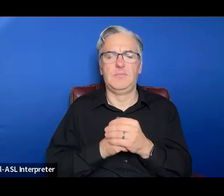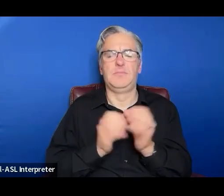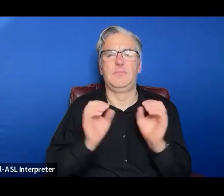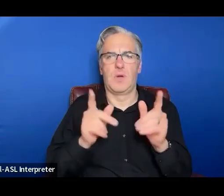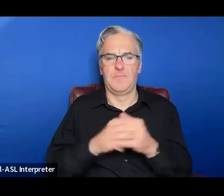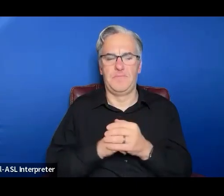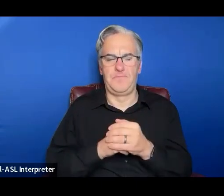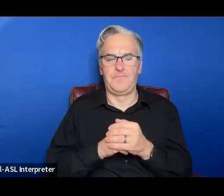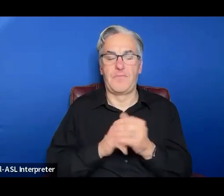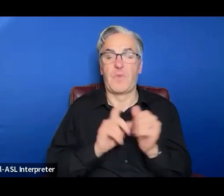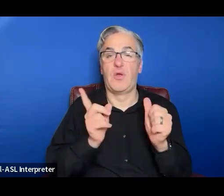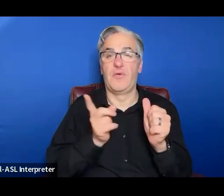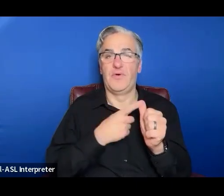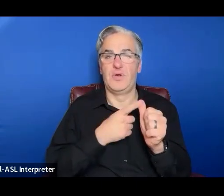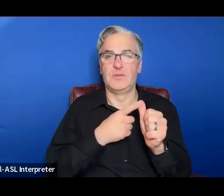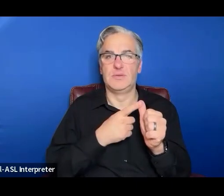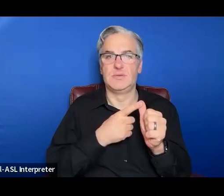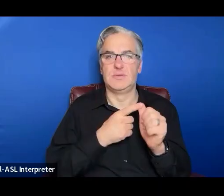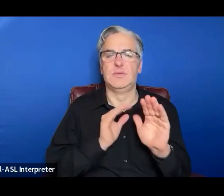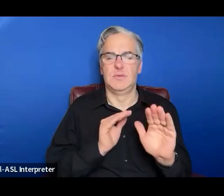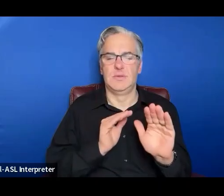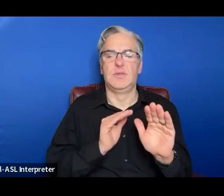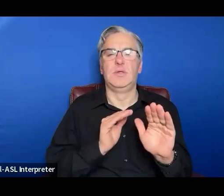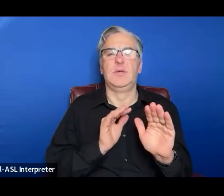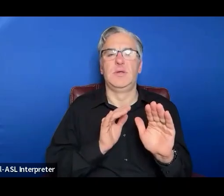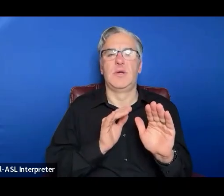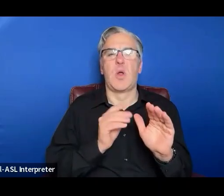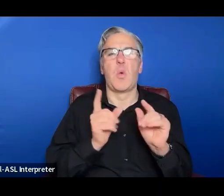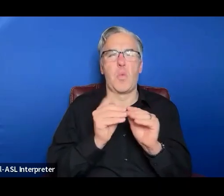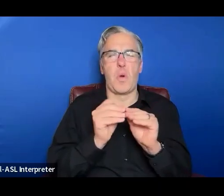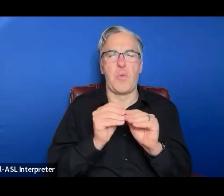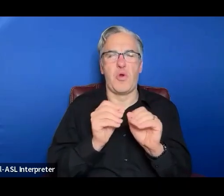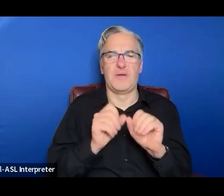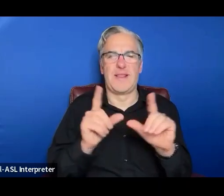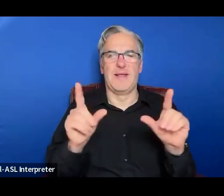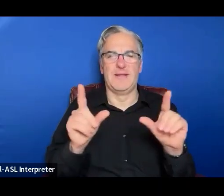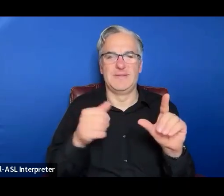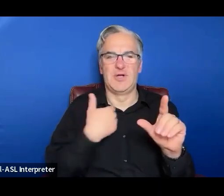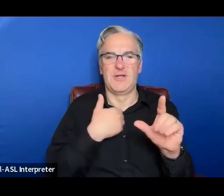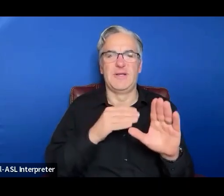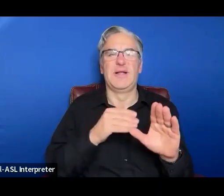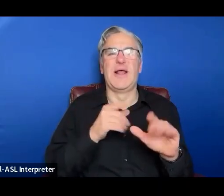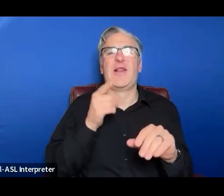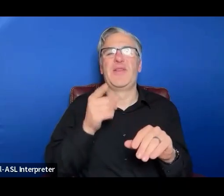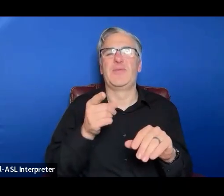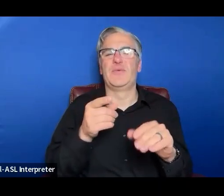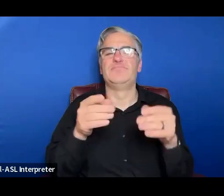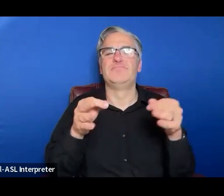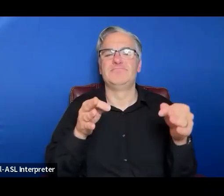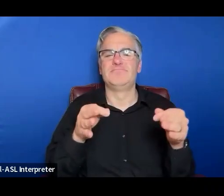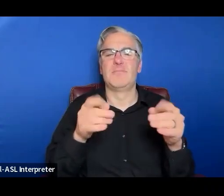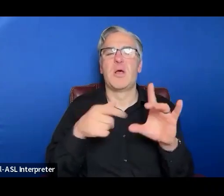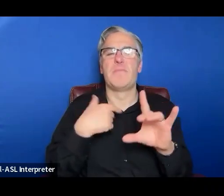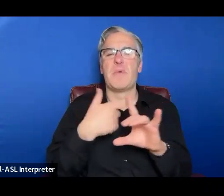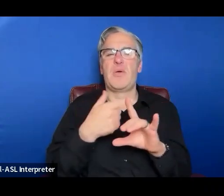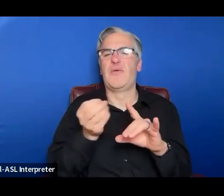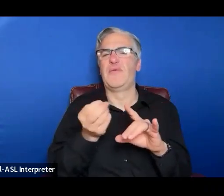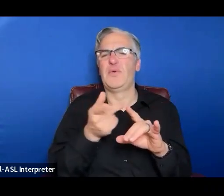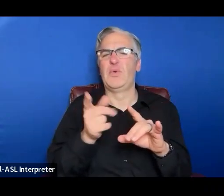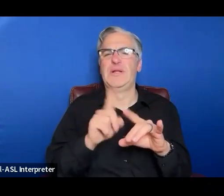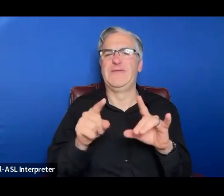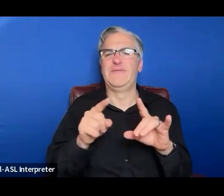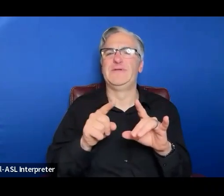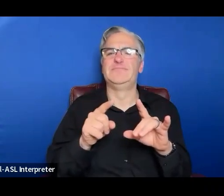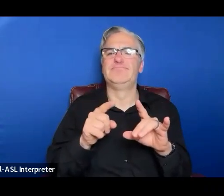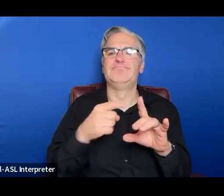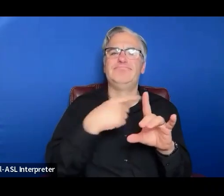Okay, first, well, I lied. We're gonna have one more slide. So I just have a slide here about some of the advantages